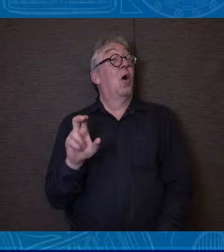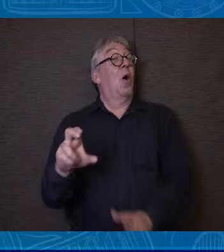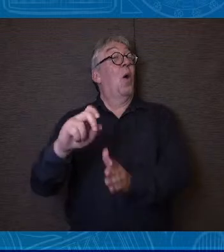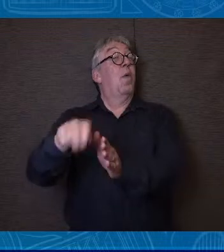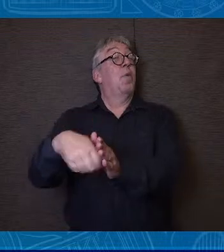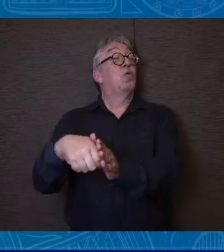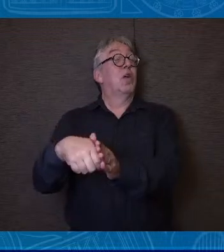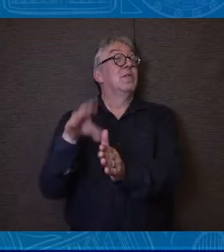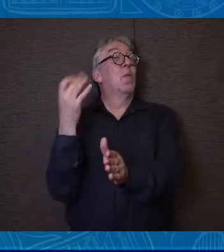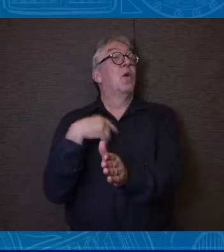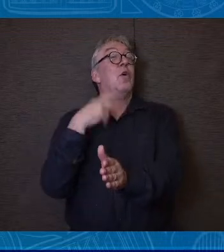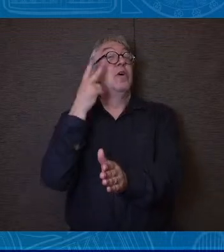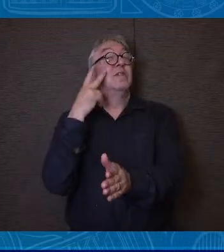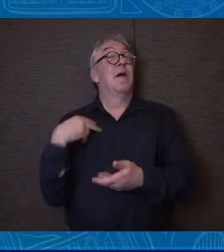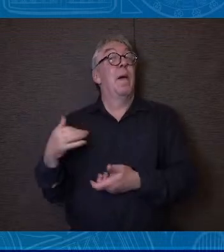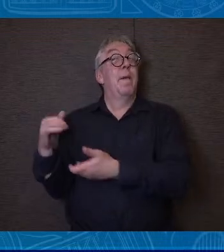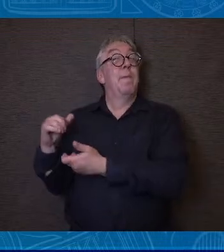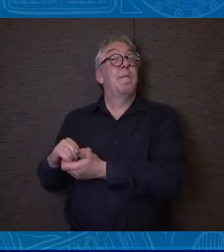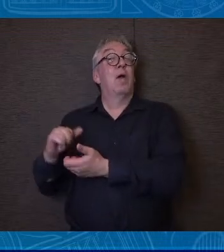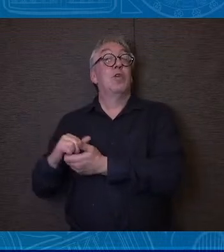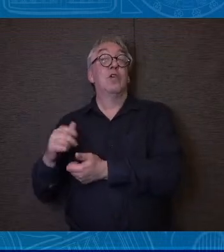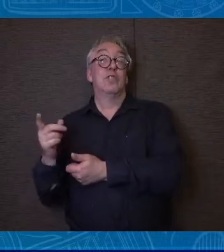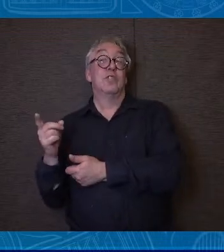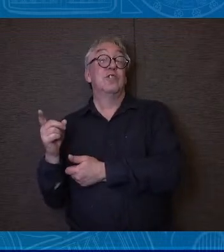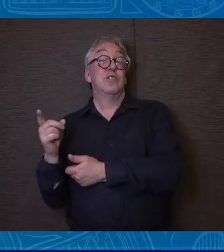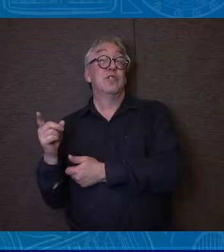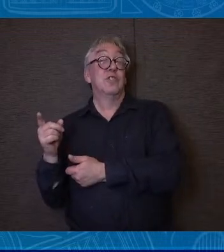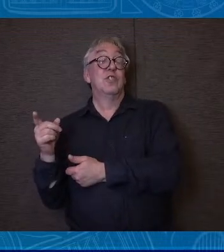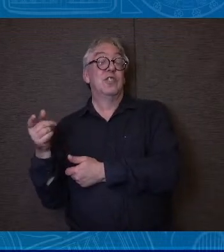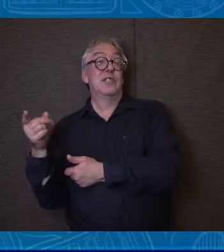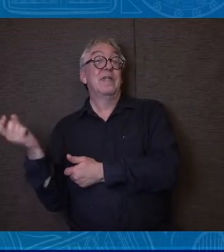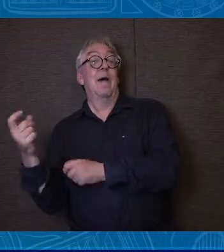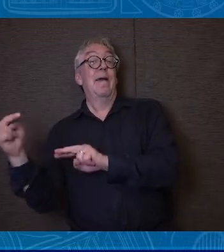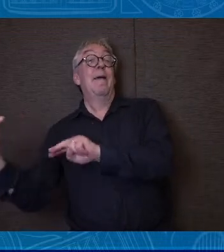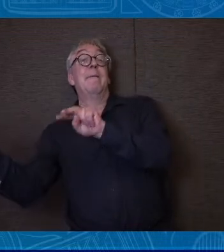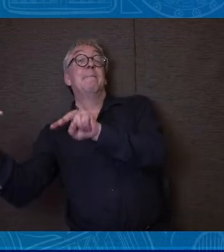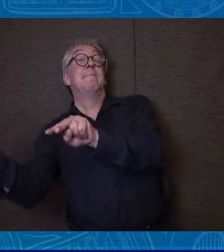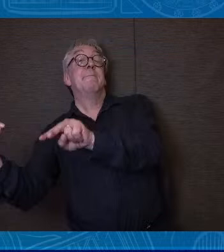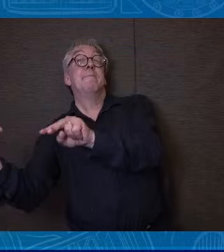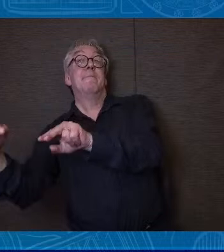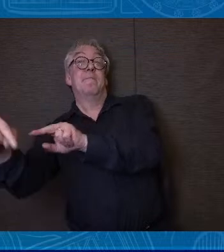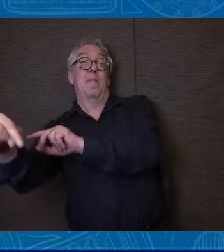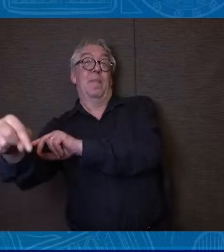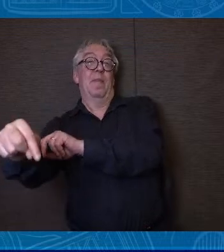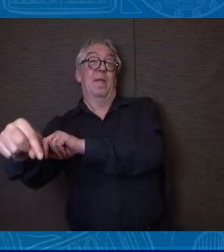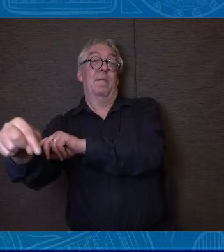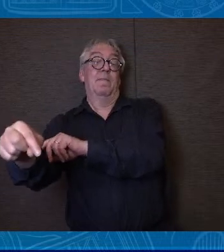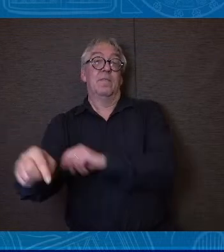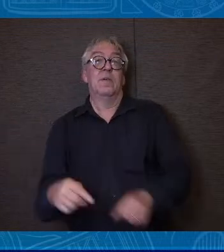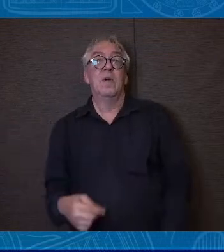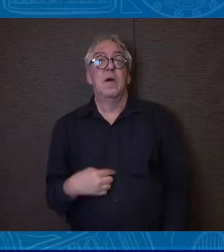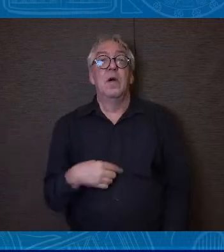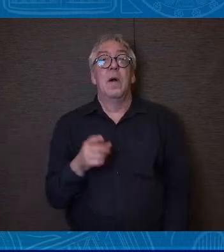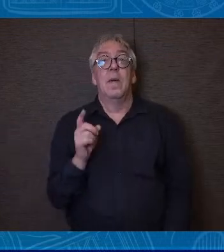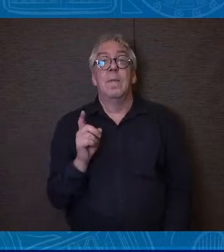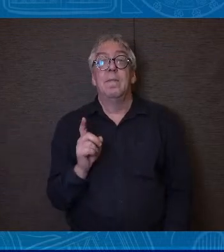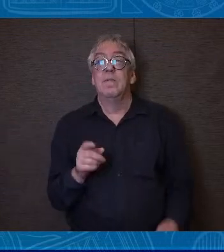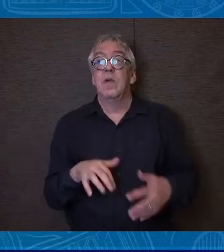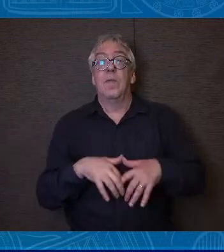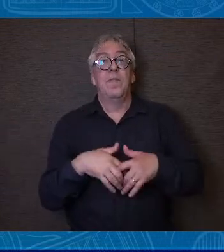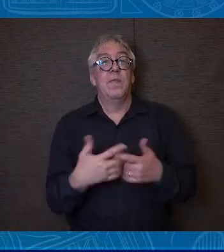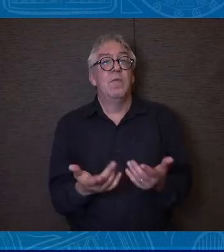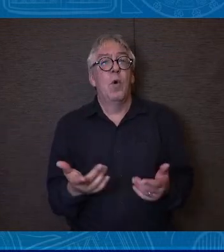they request CRUISE to finance. And there's a coherent methodology in terms of